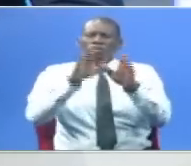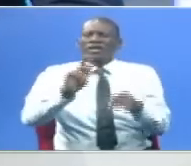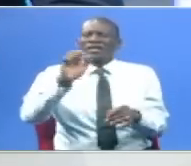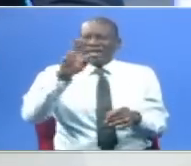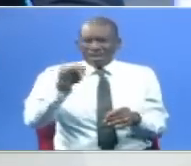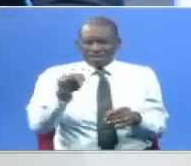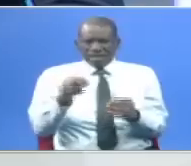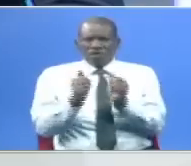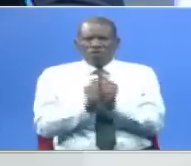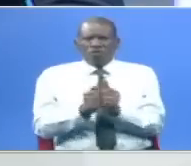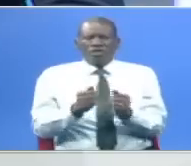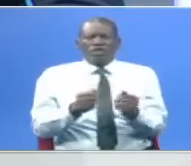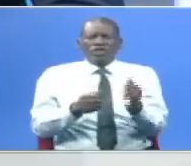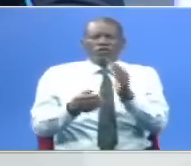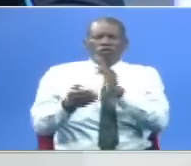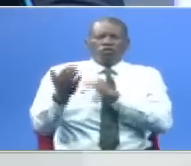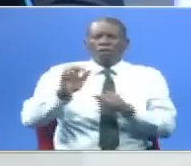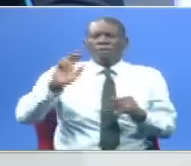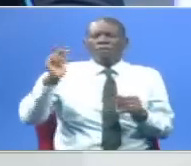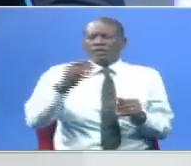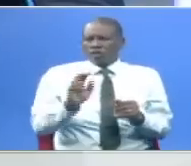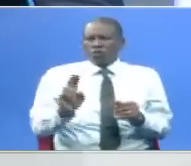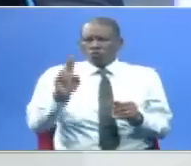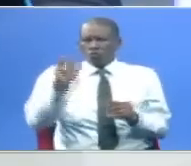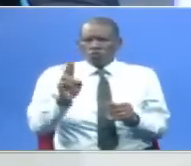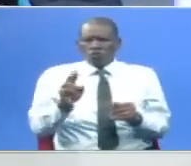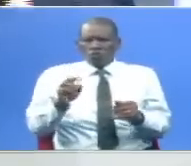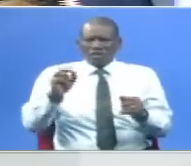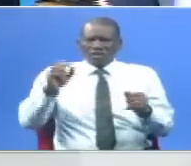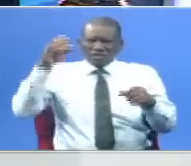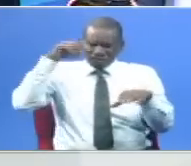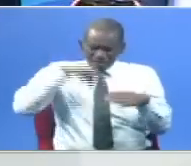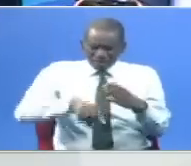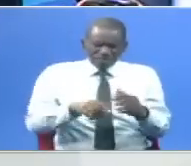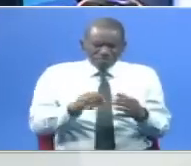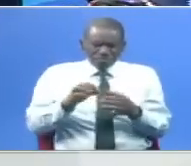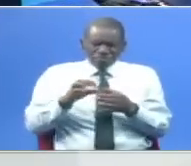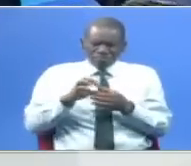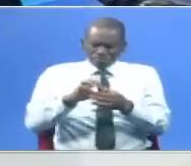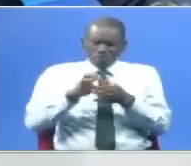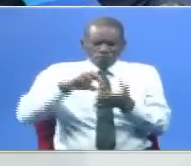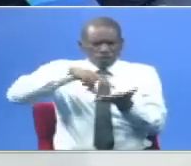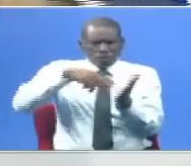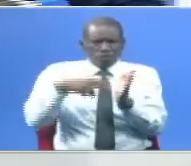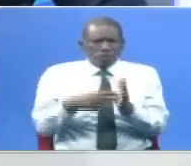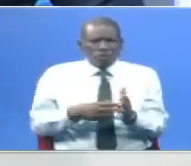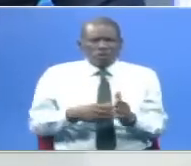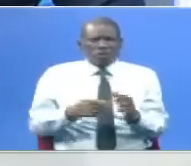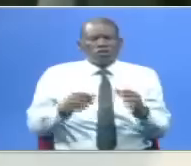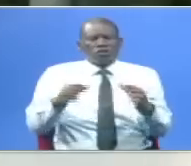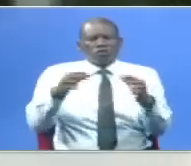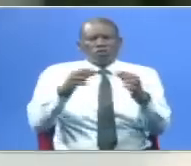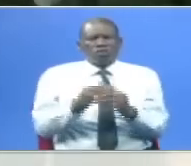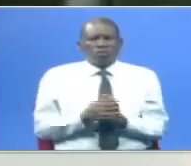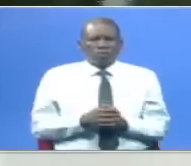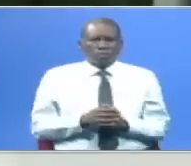Buredi with outgoing President Uhuru Kenyatta's deep dalliance with the project tag.